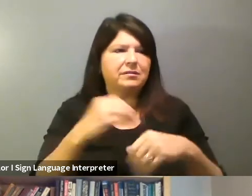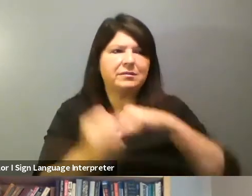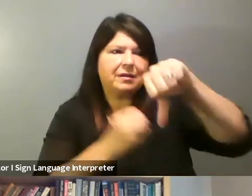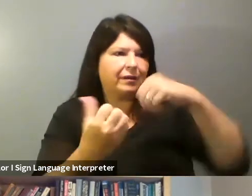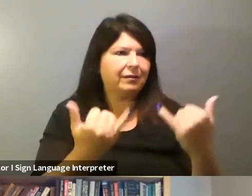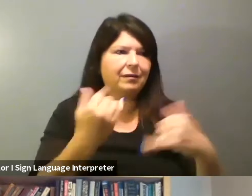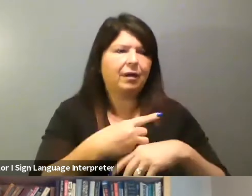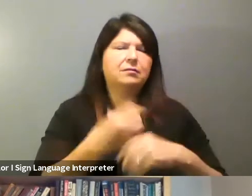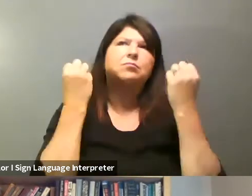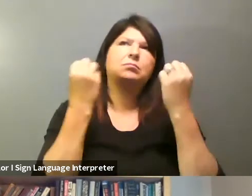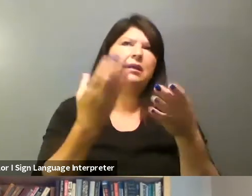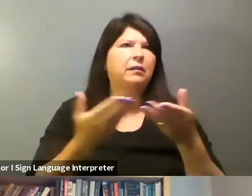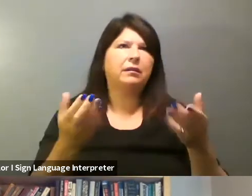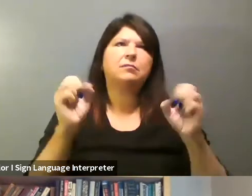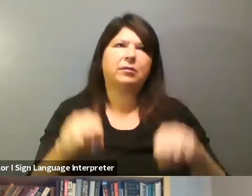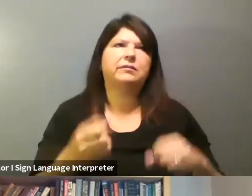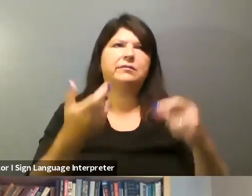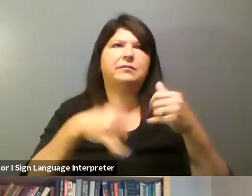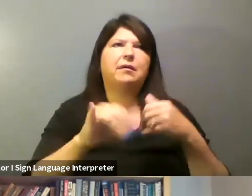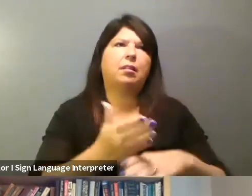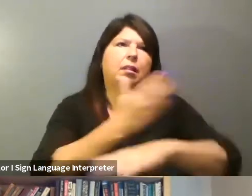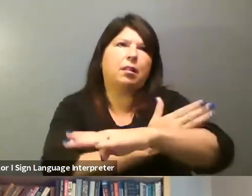and I think that we can demonstrate against